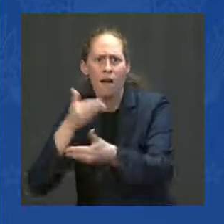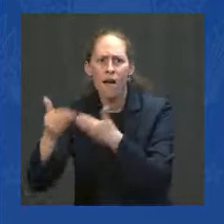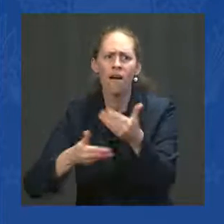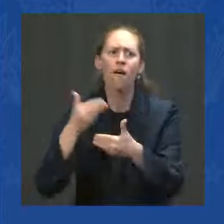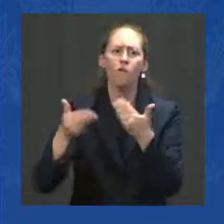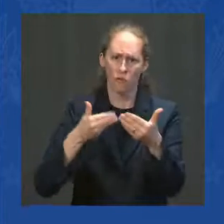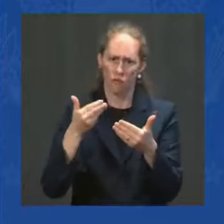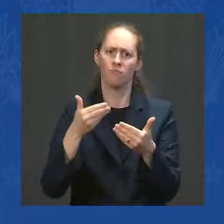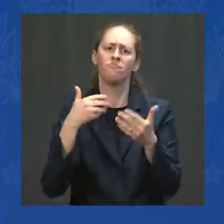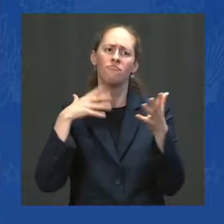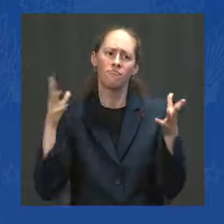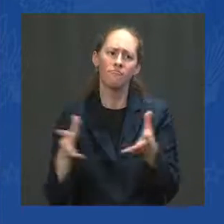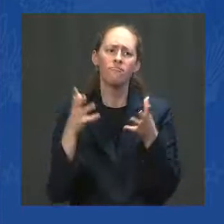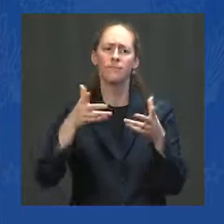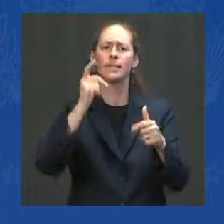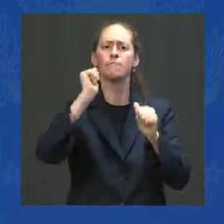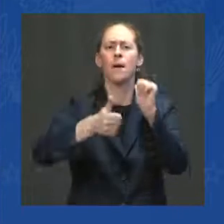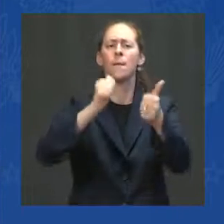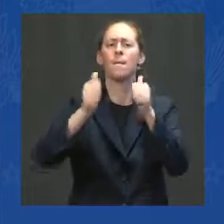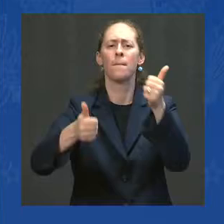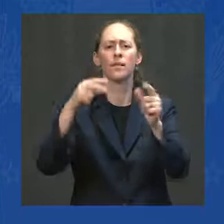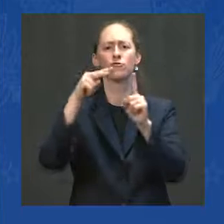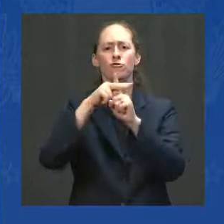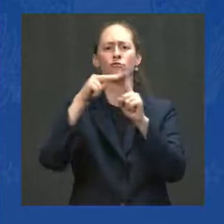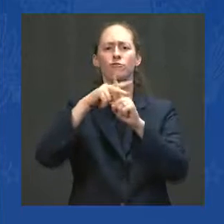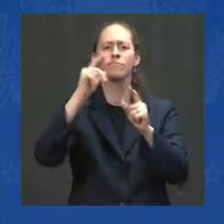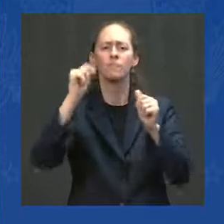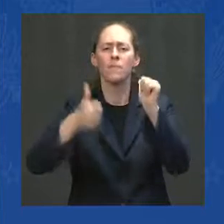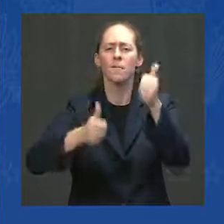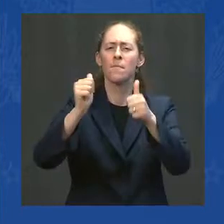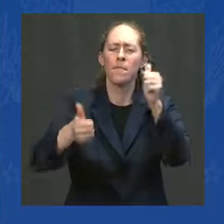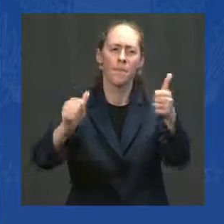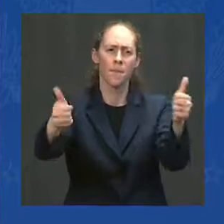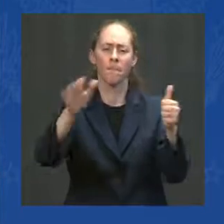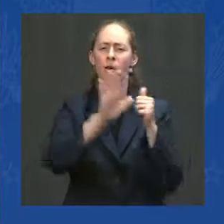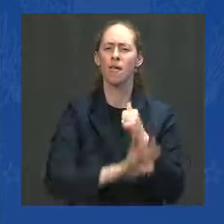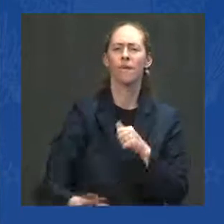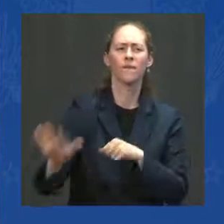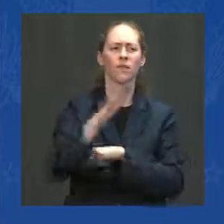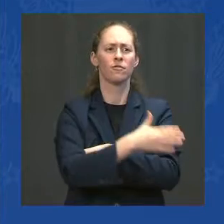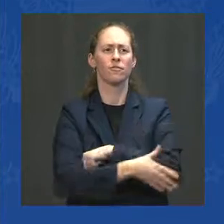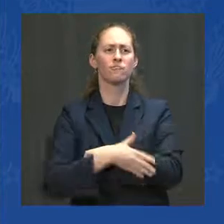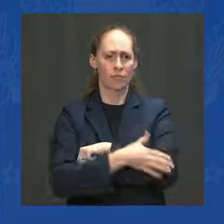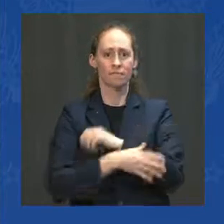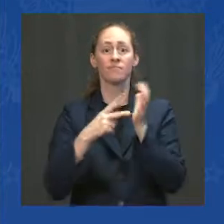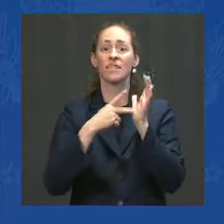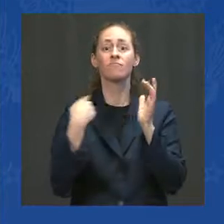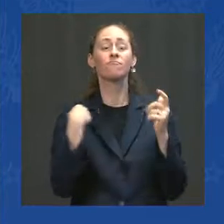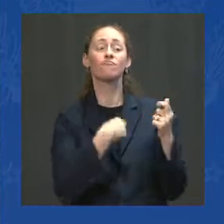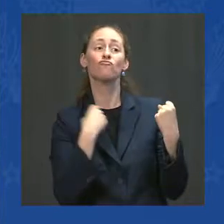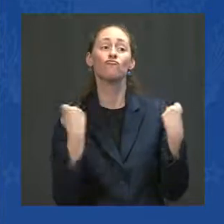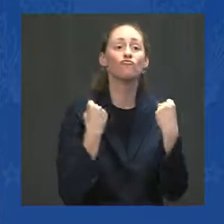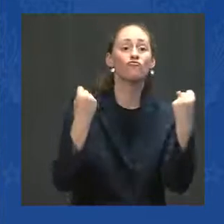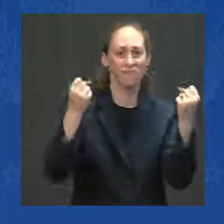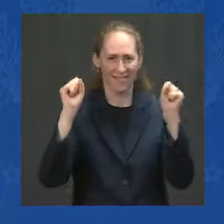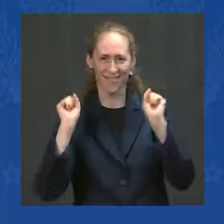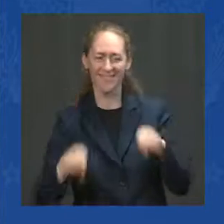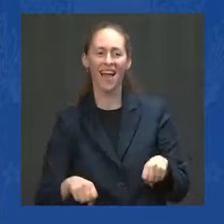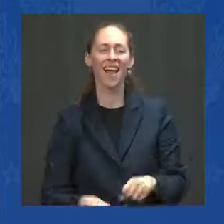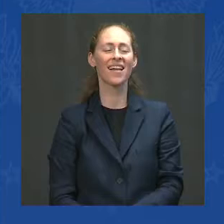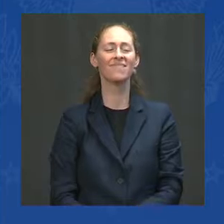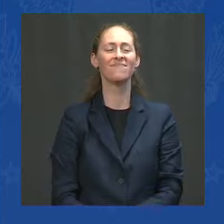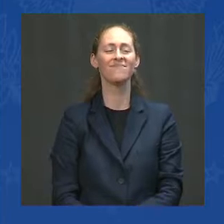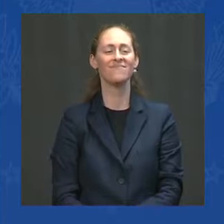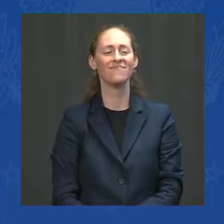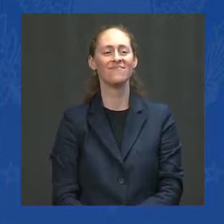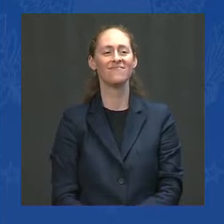electric vehicle charging stations that will transform the way we travel and move commerce. And by the way, around those